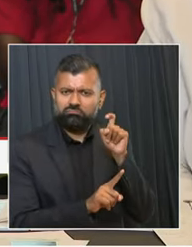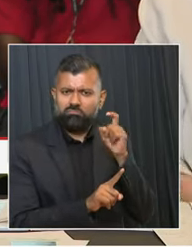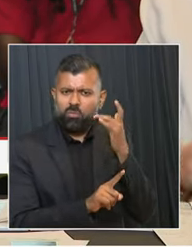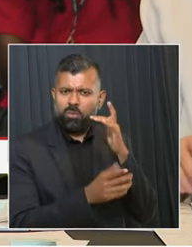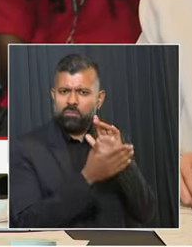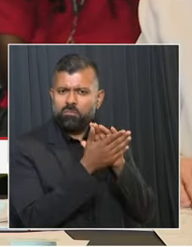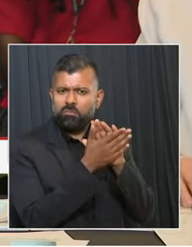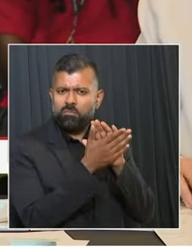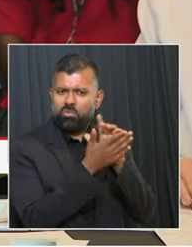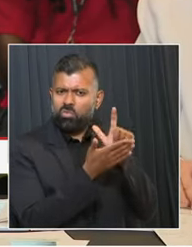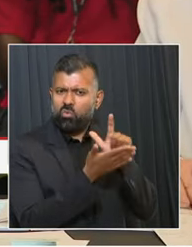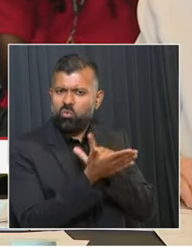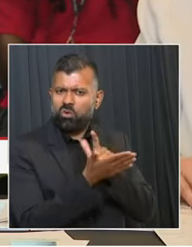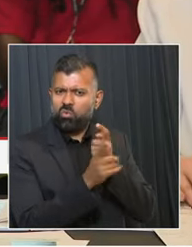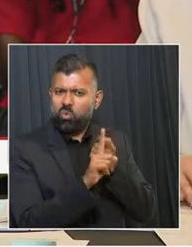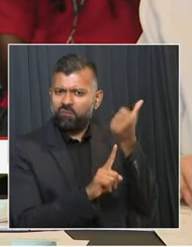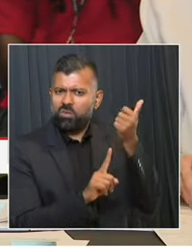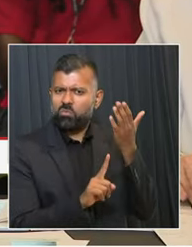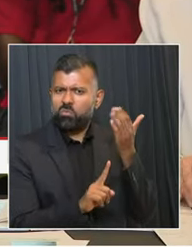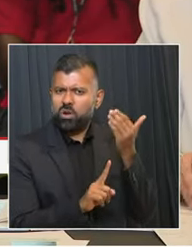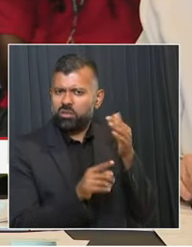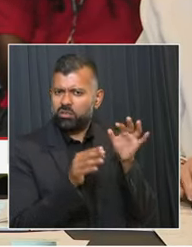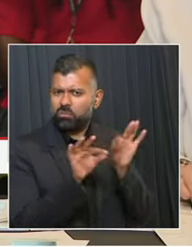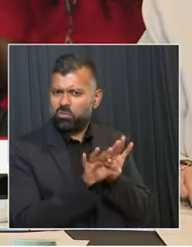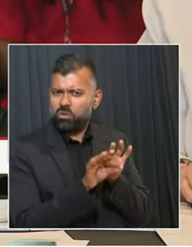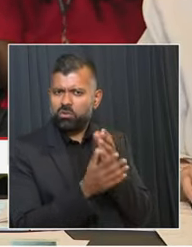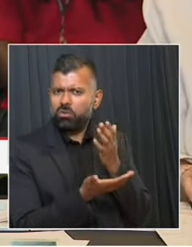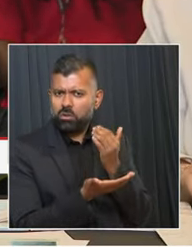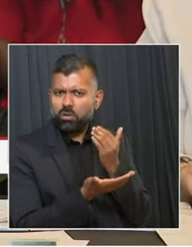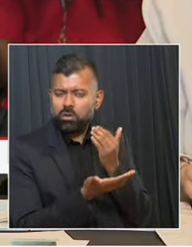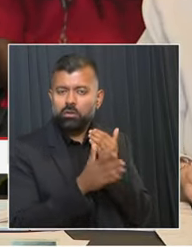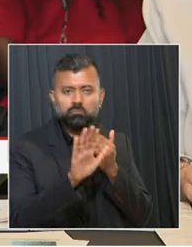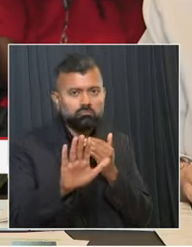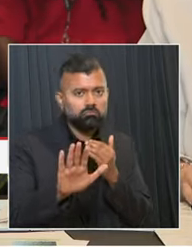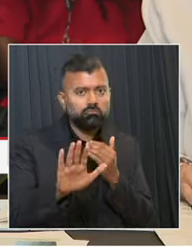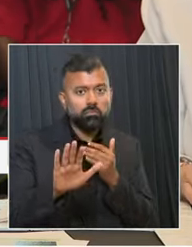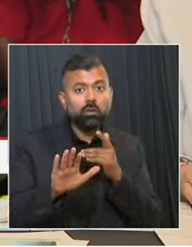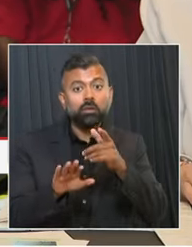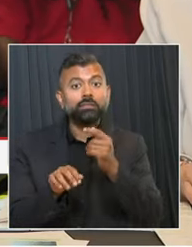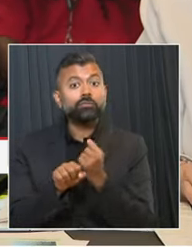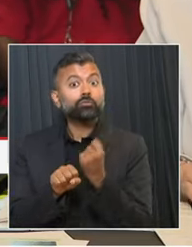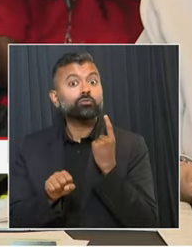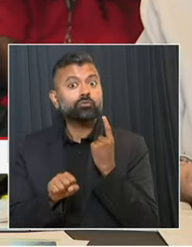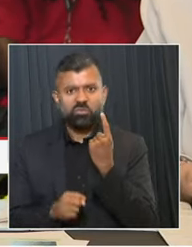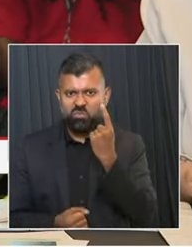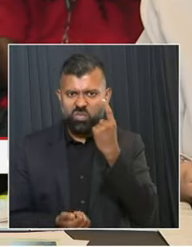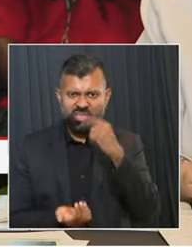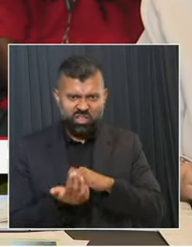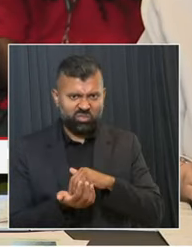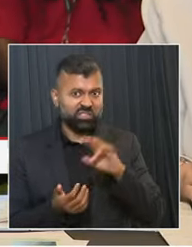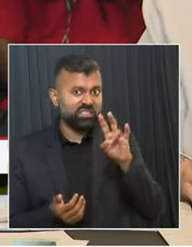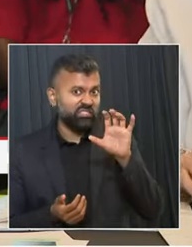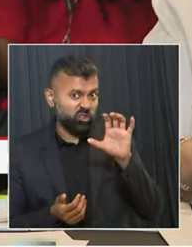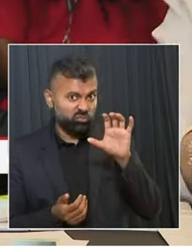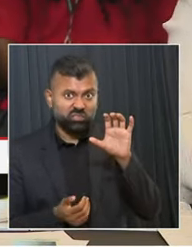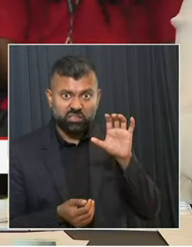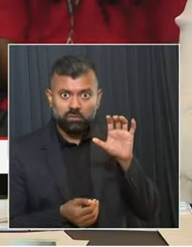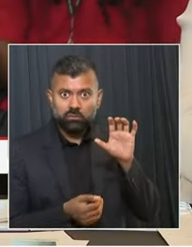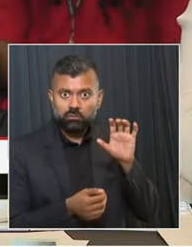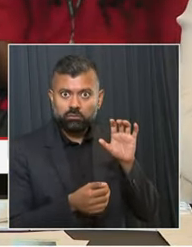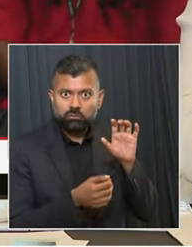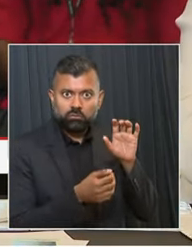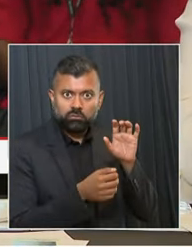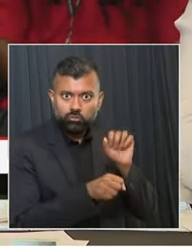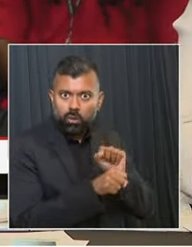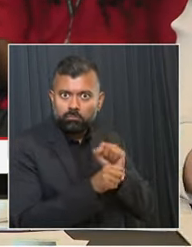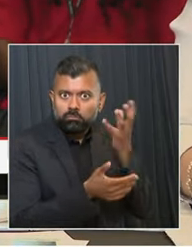DC residents. Last year, we lost 1,700 jobs in hospitality, and other DC residents